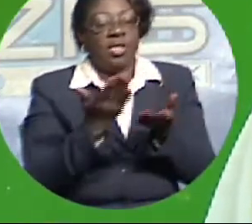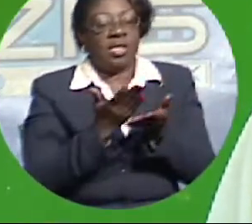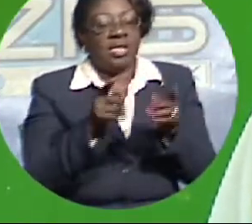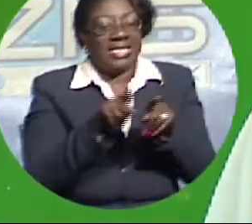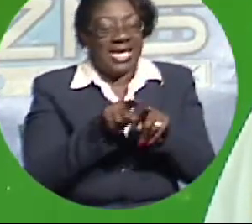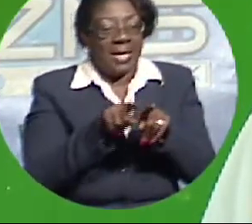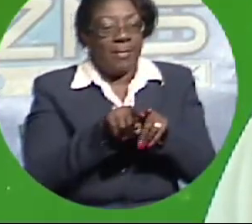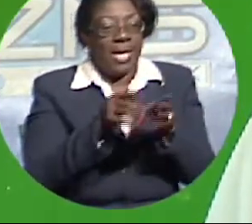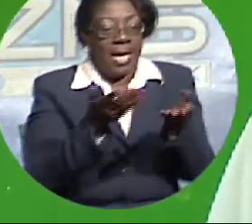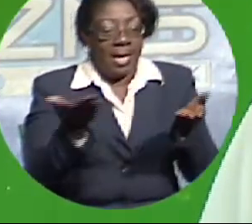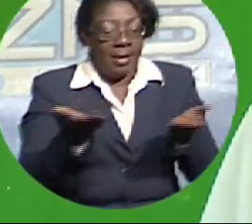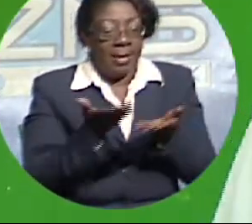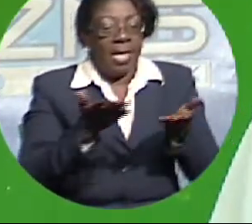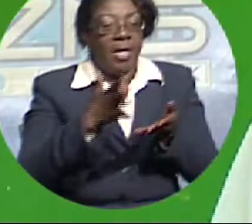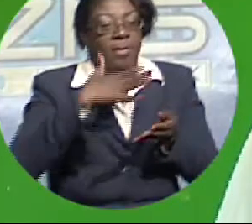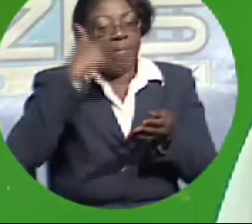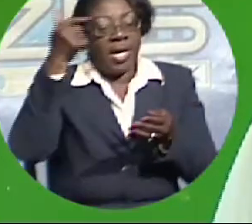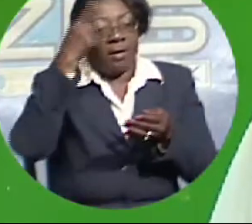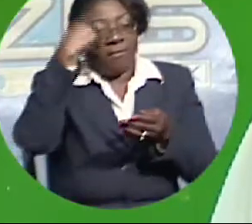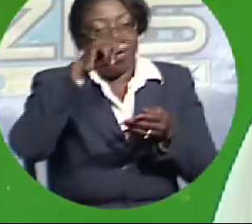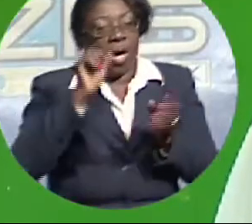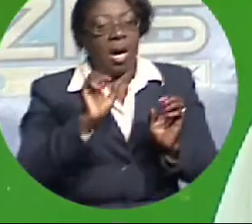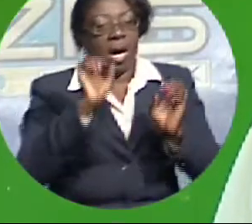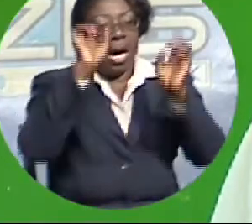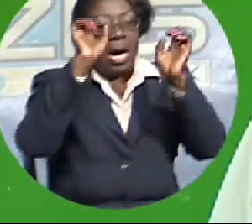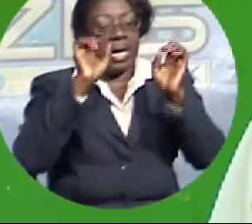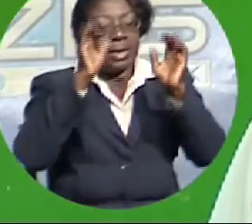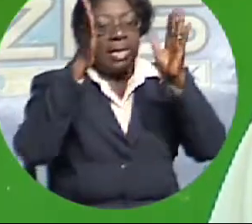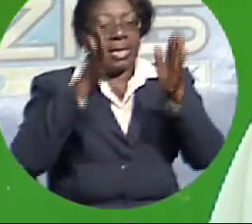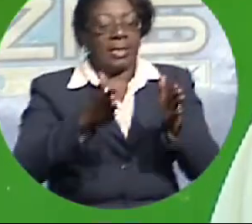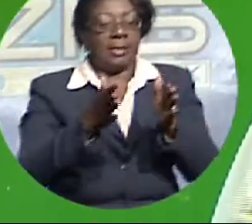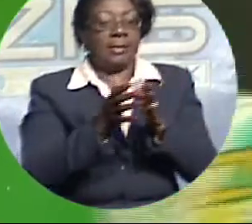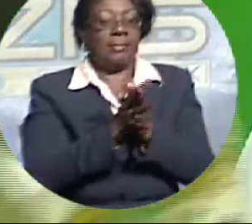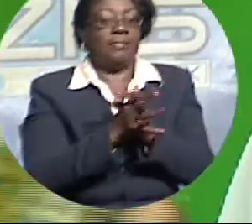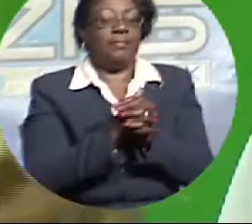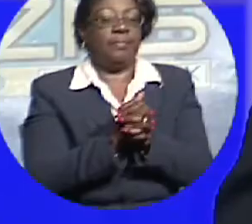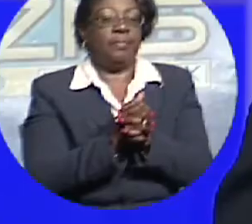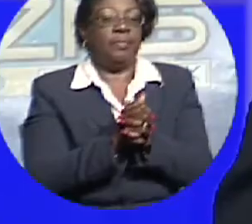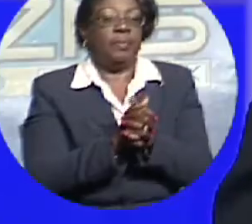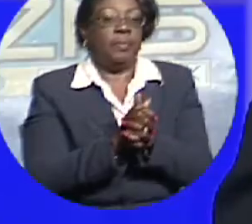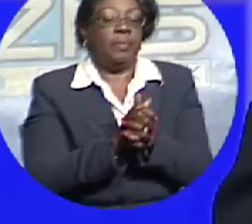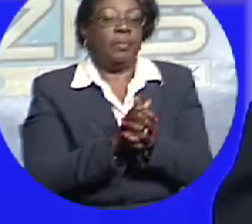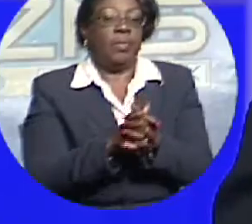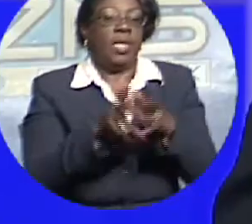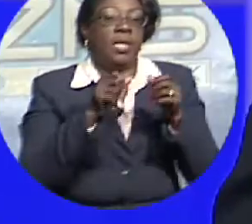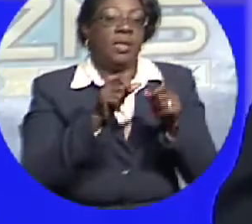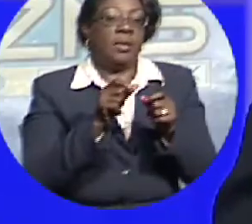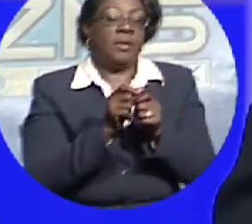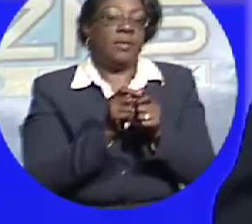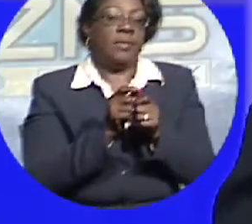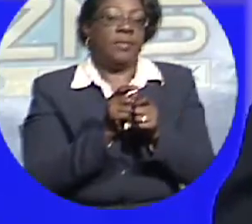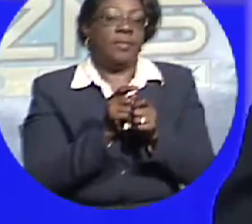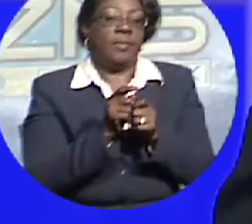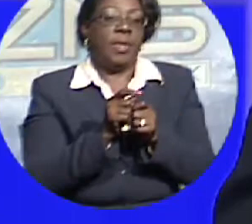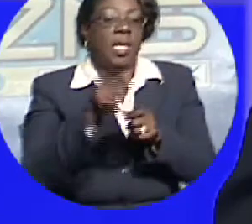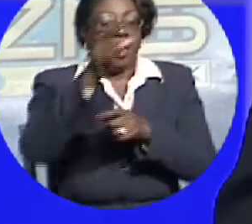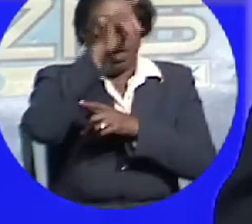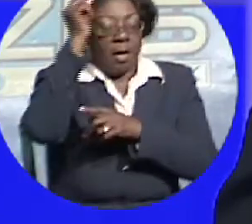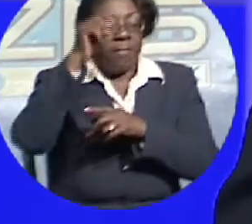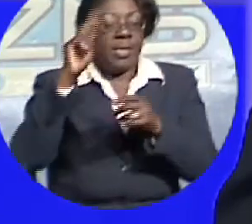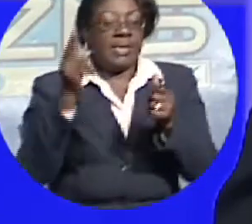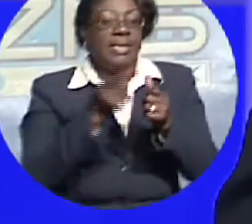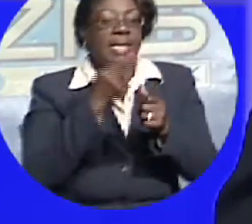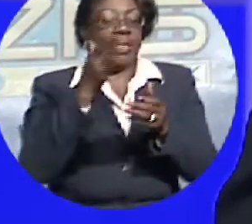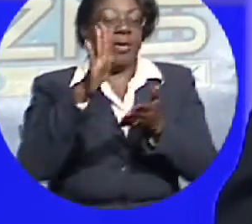off events and just have an indoor track, we'd have a lot of athletes competing indoors. Still talking track and field, the Government